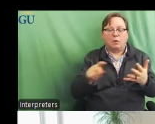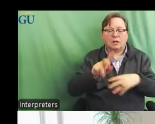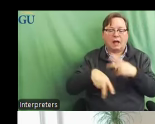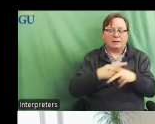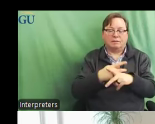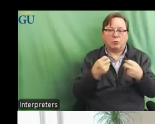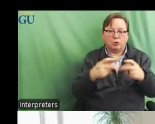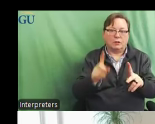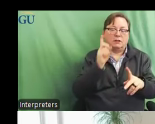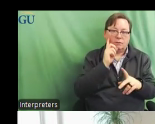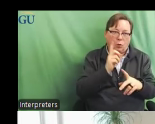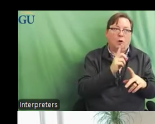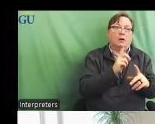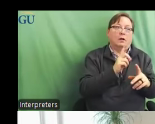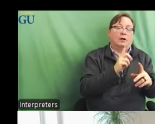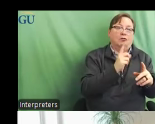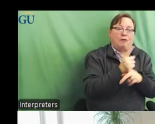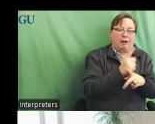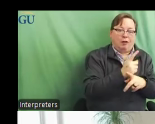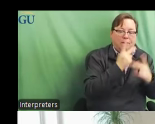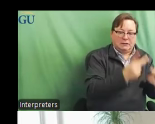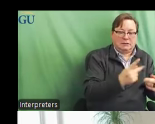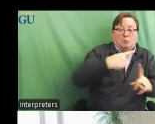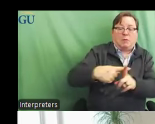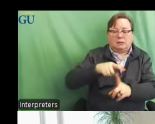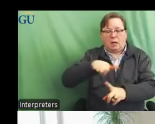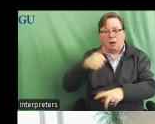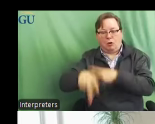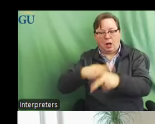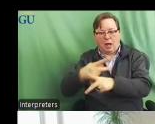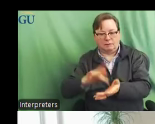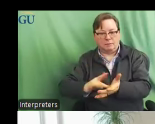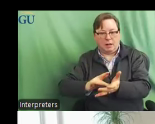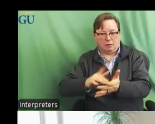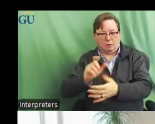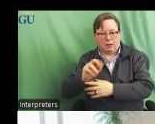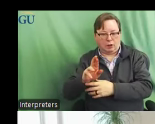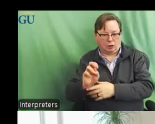care. We see this family support, providing these family provider